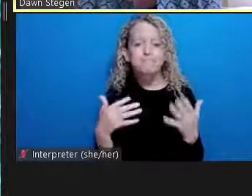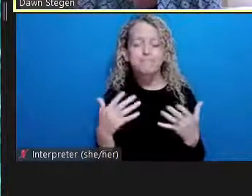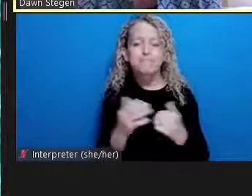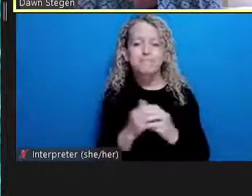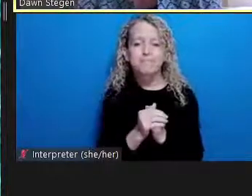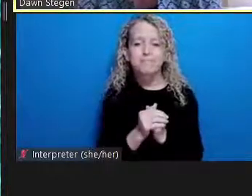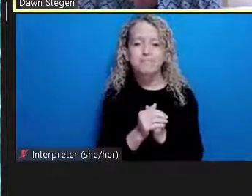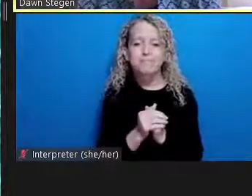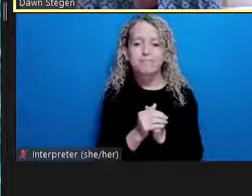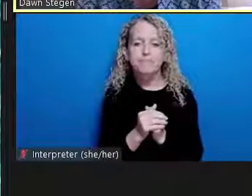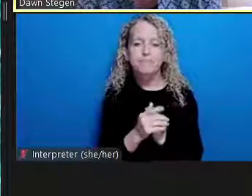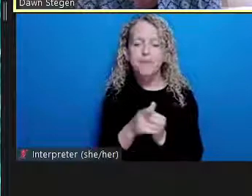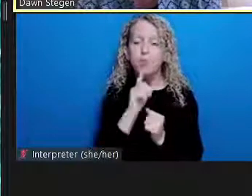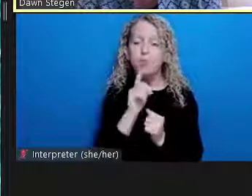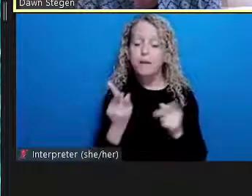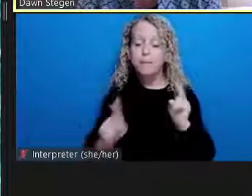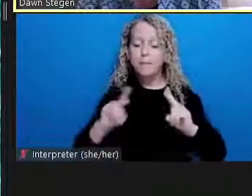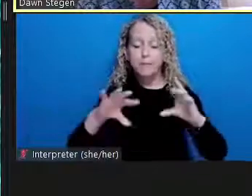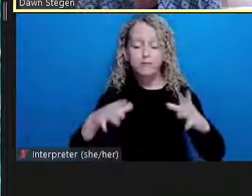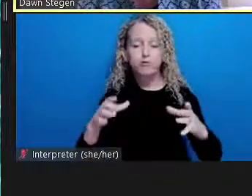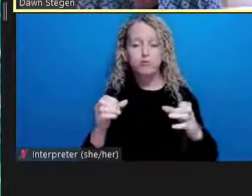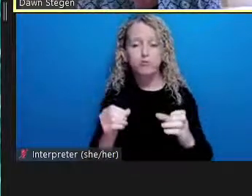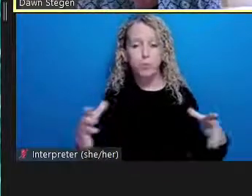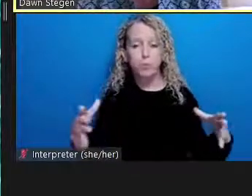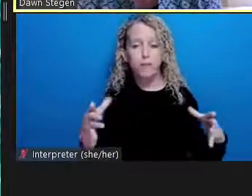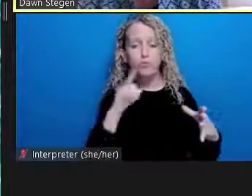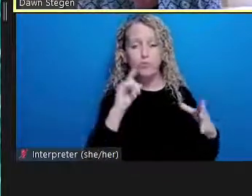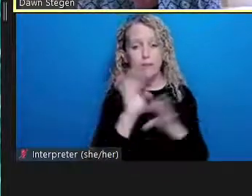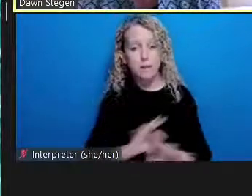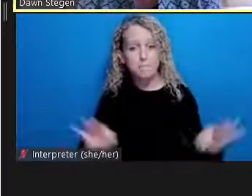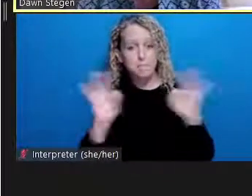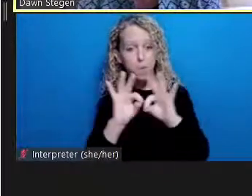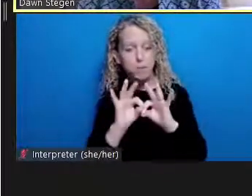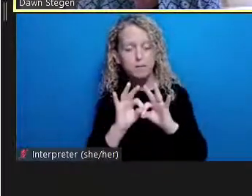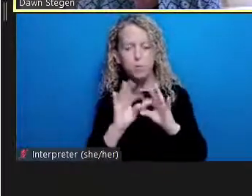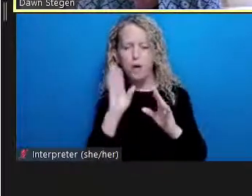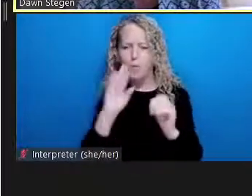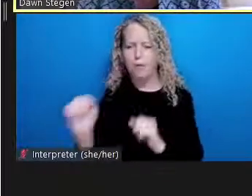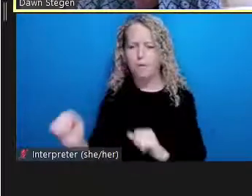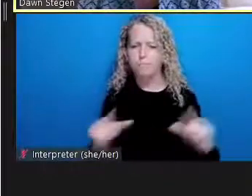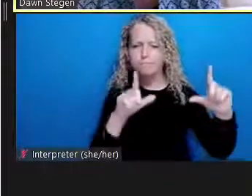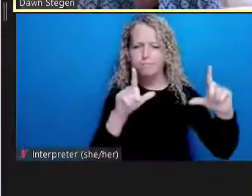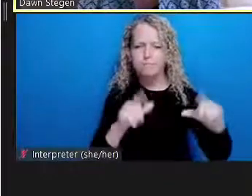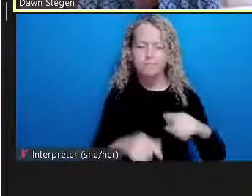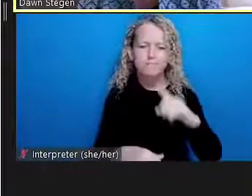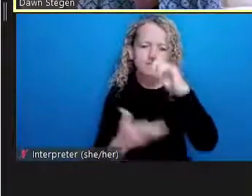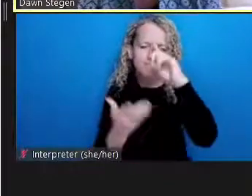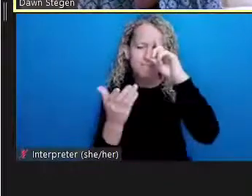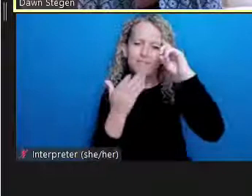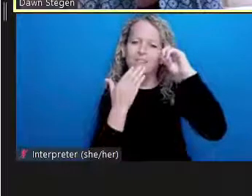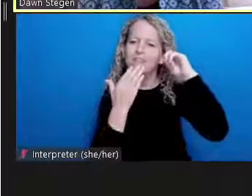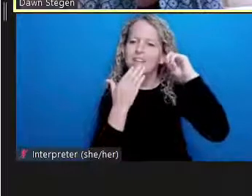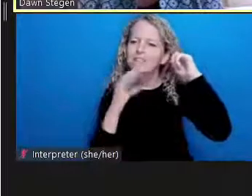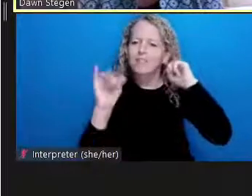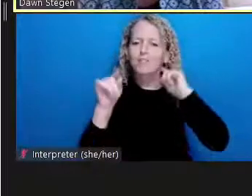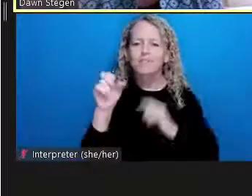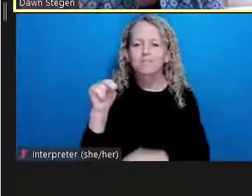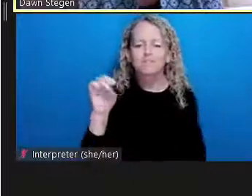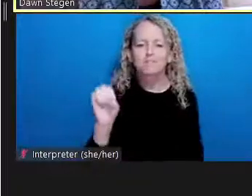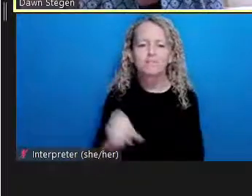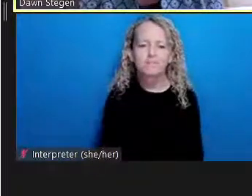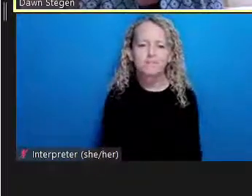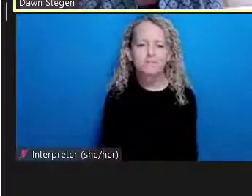of population growth and the importance of it. And I think I'm going to get Carolyn to go to the next slide. Thanks, Carolyn.